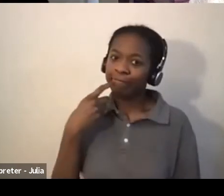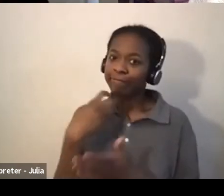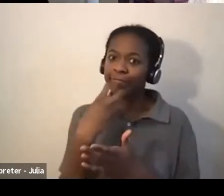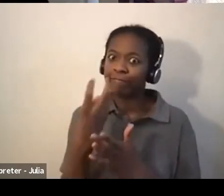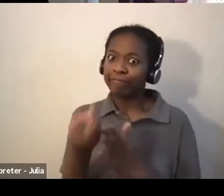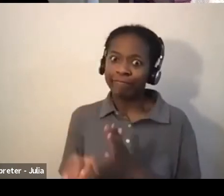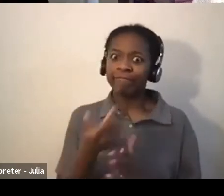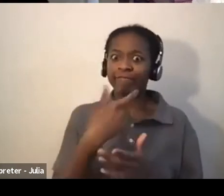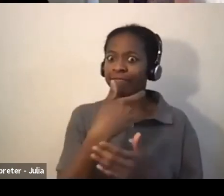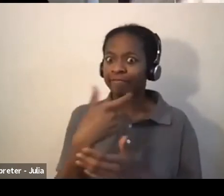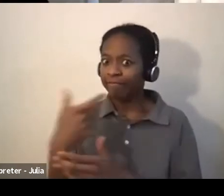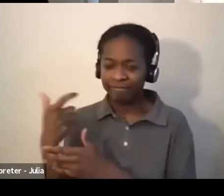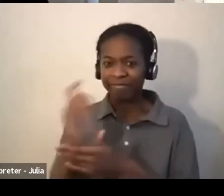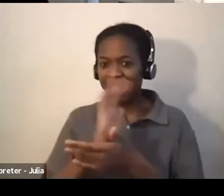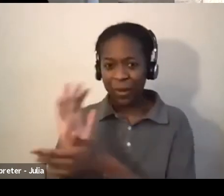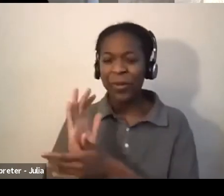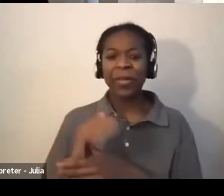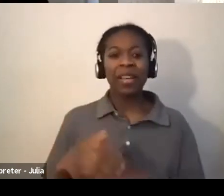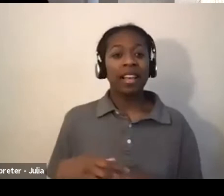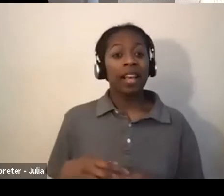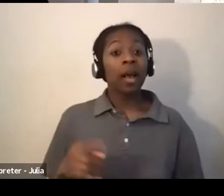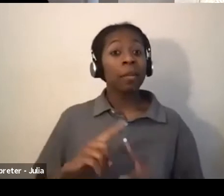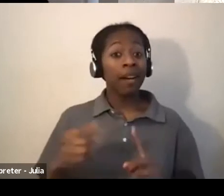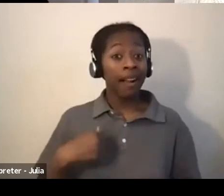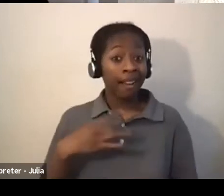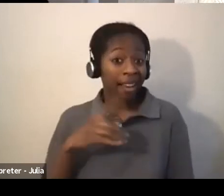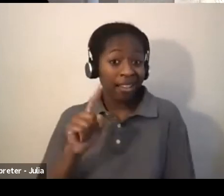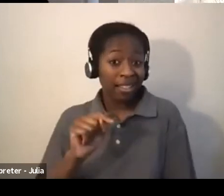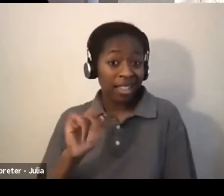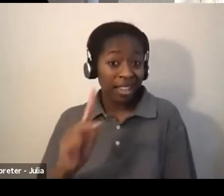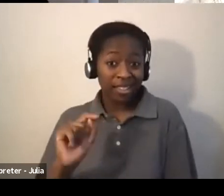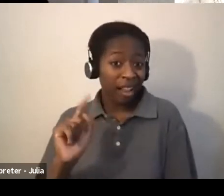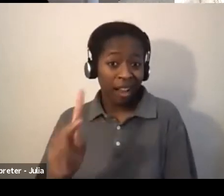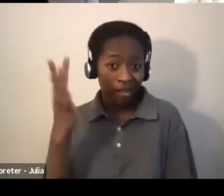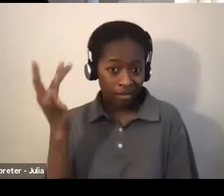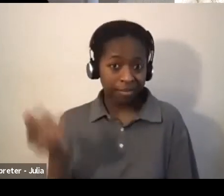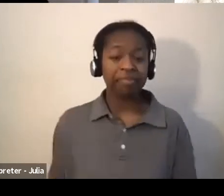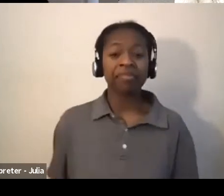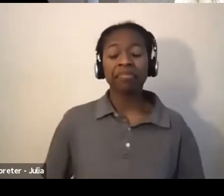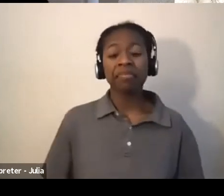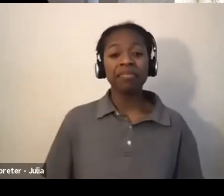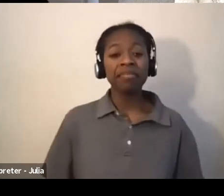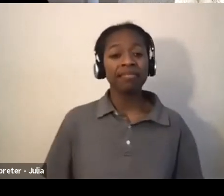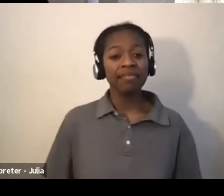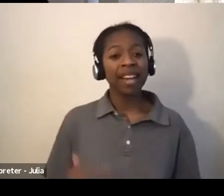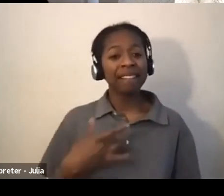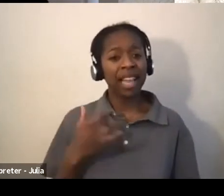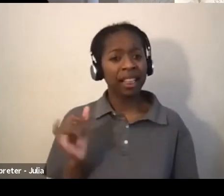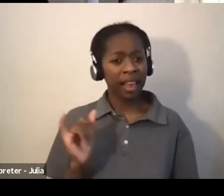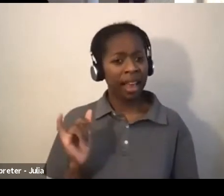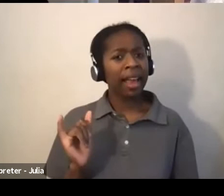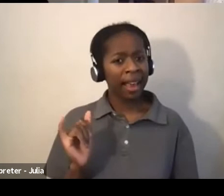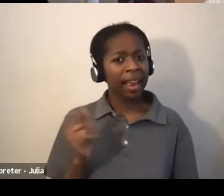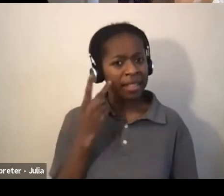like hour on there. But I just like TikTok because TikTok is where I feel like I've seen the